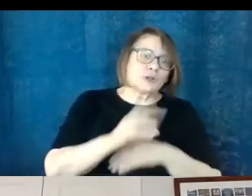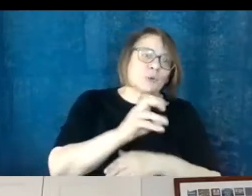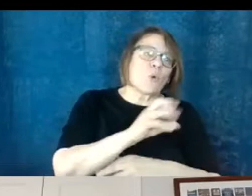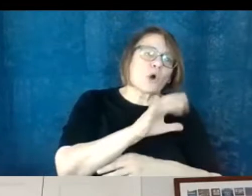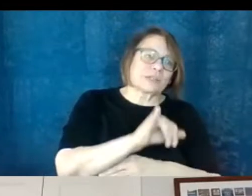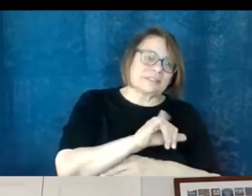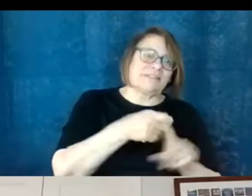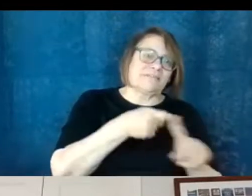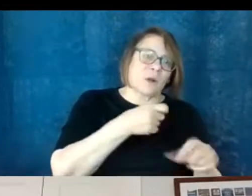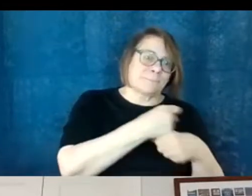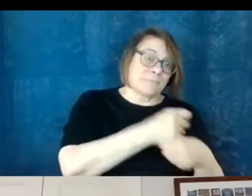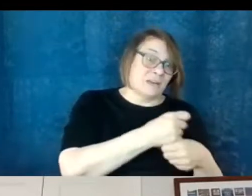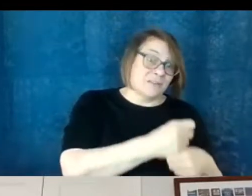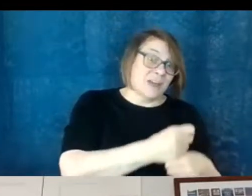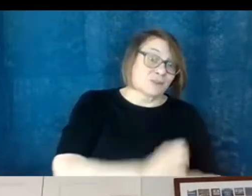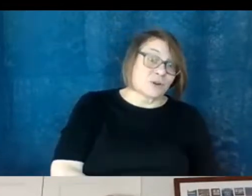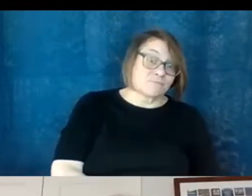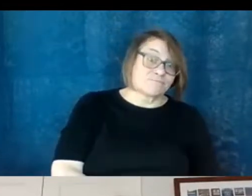the manufacturer.